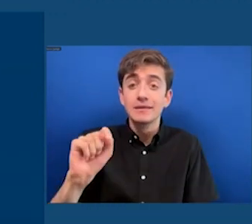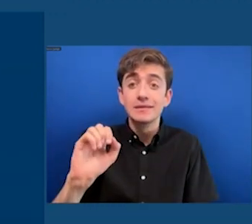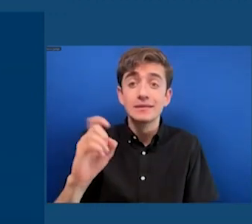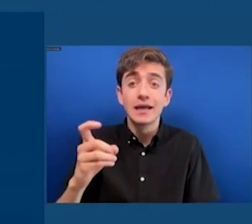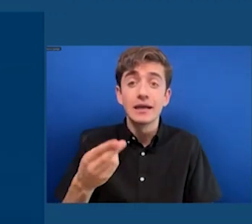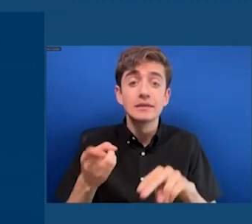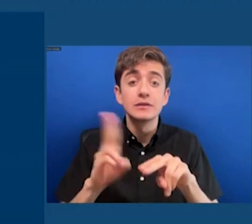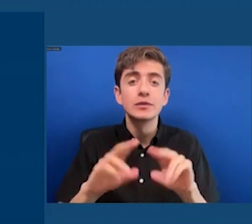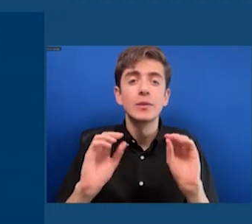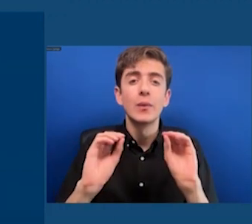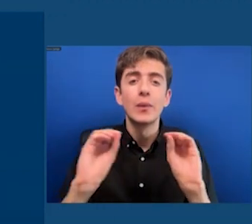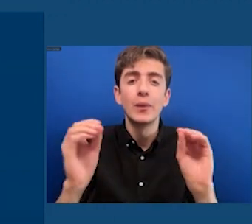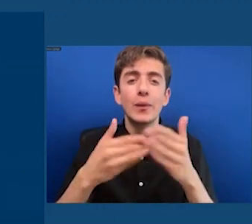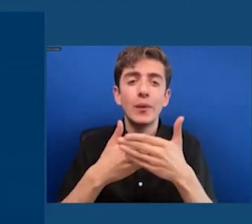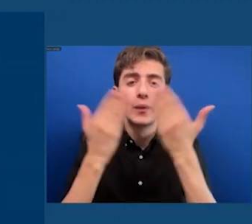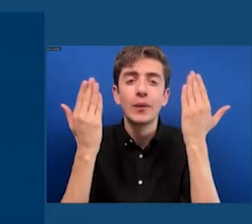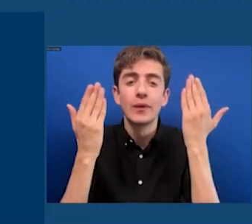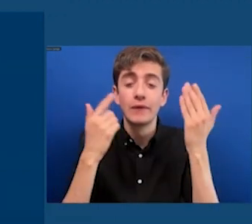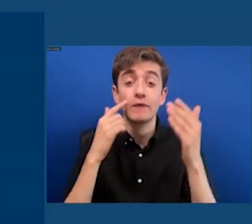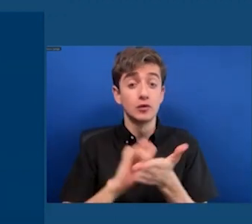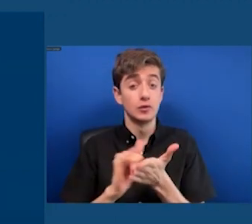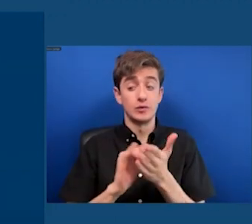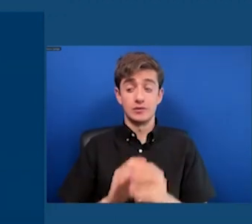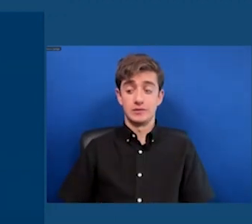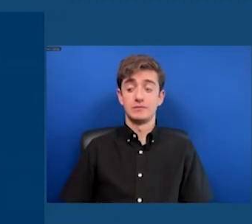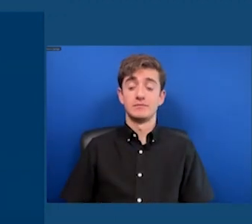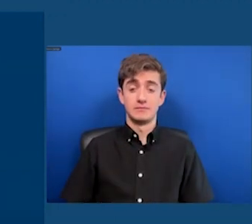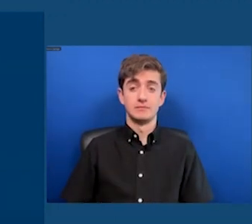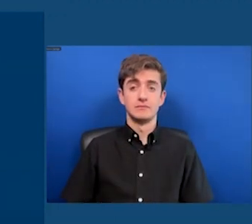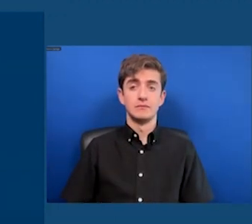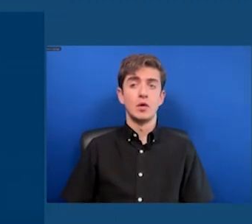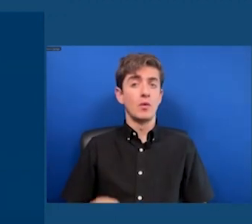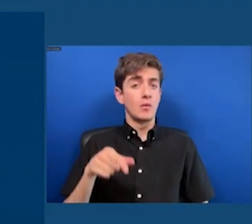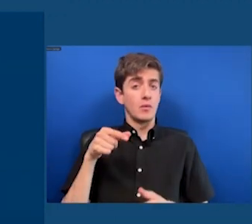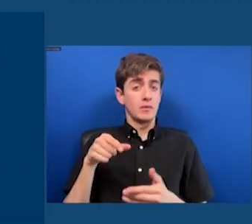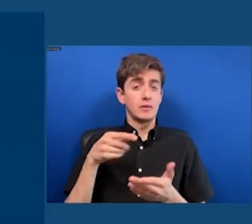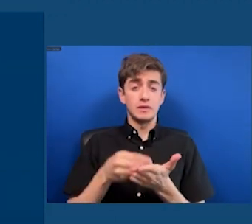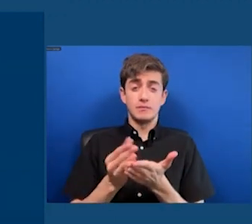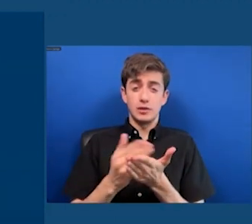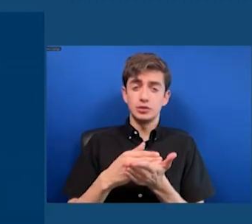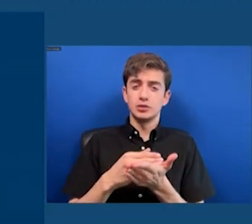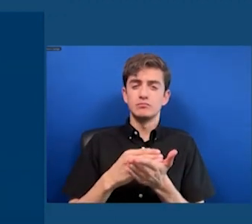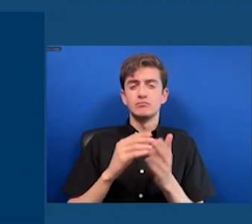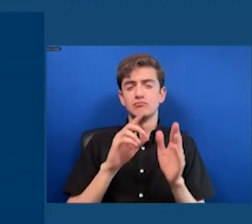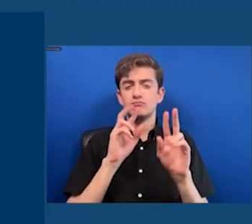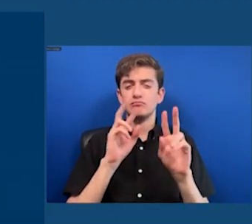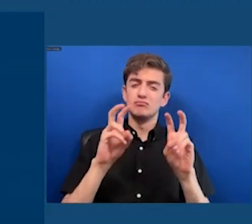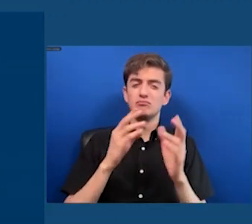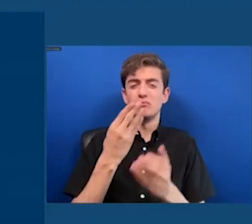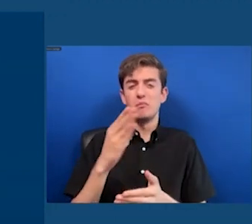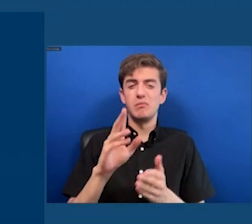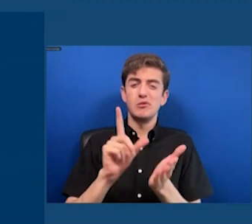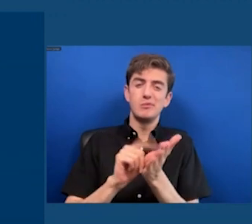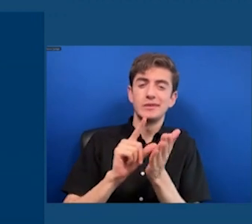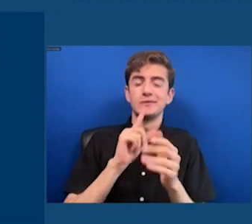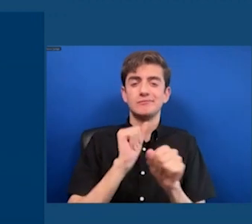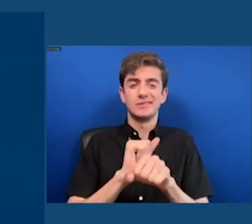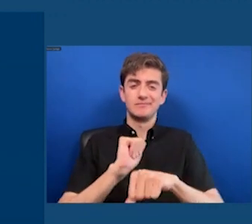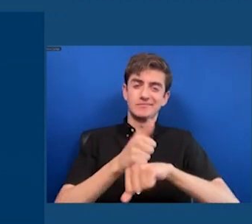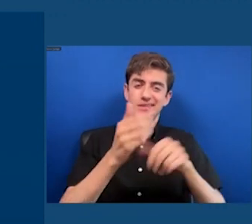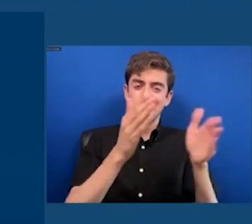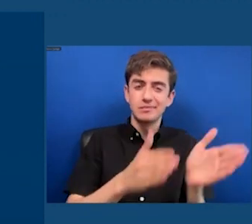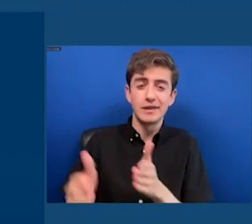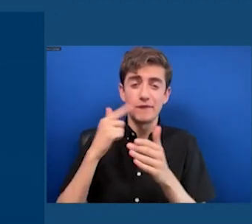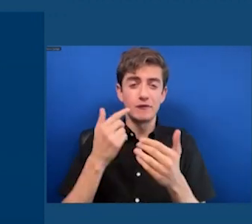Yorkers. Now, this budget is a blueprint for a safer, more affordable, more livable New York. So let's dig into